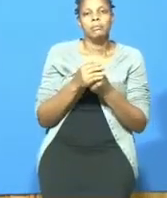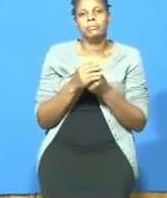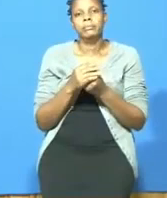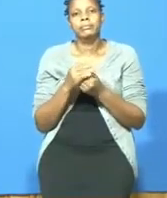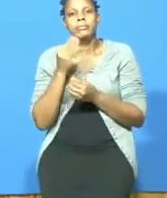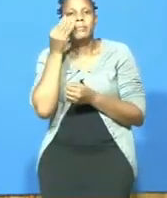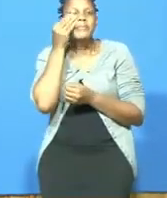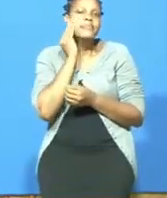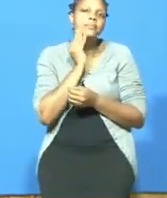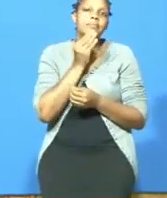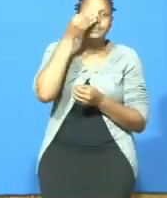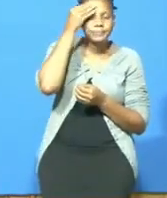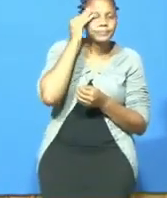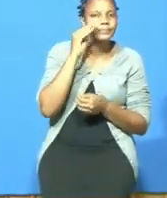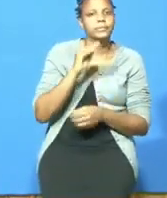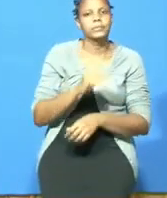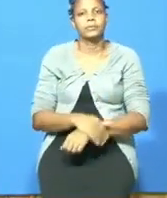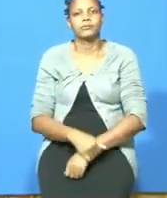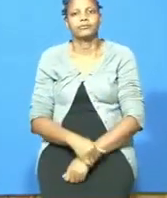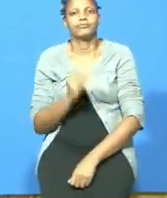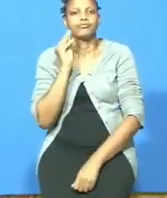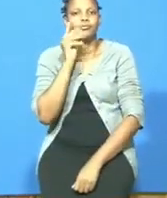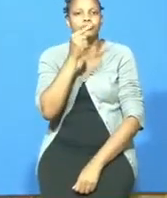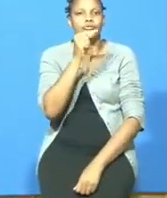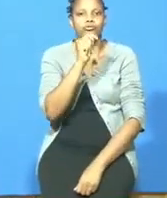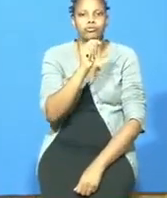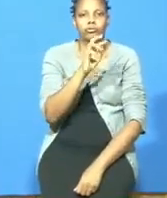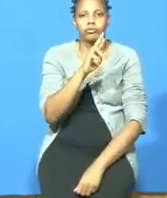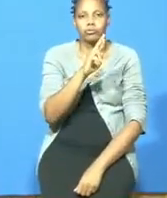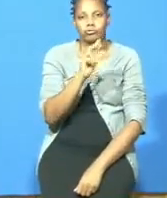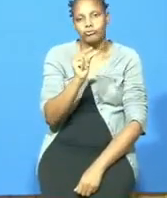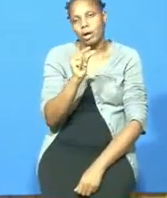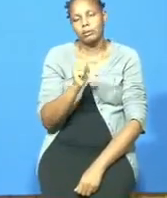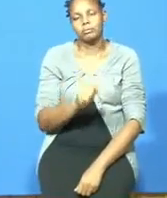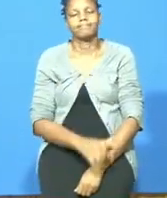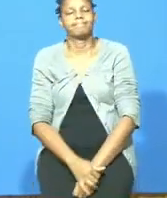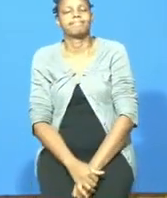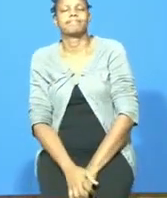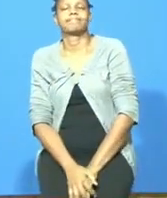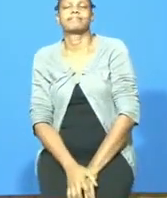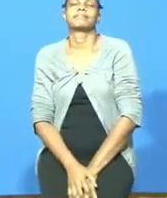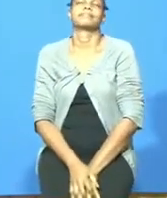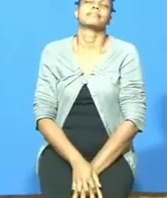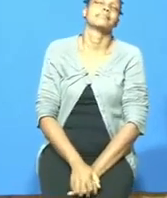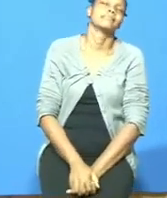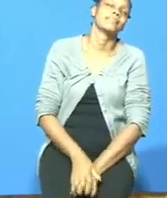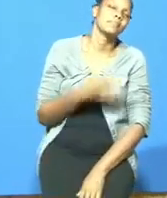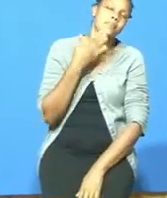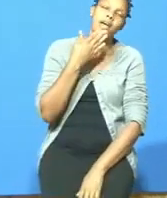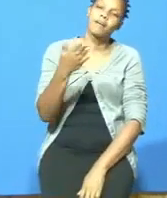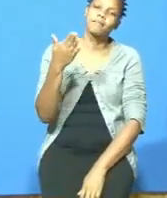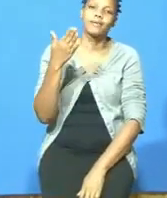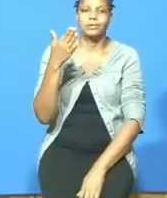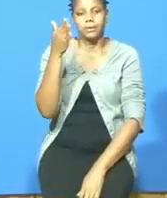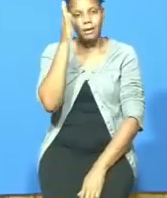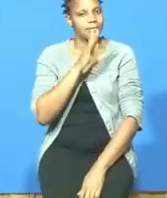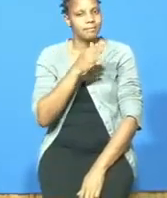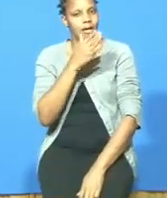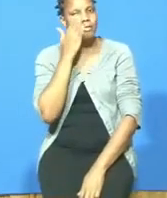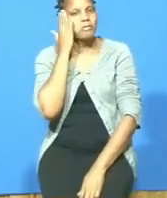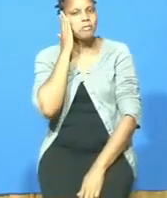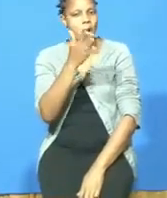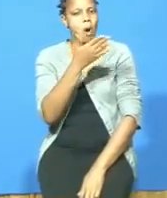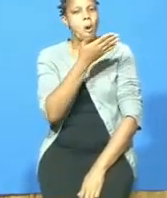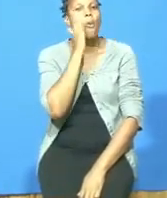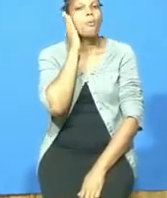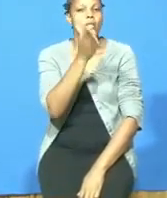I'm thankful to the Lord that there will always be a remnant who will